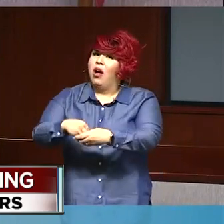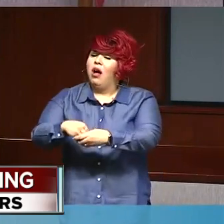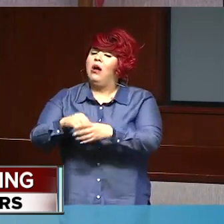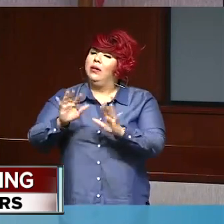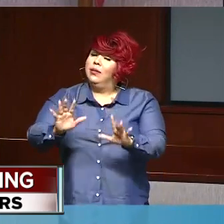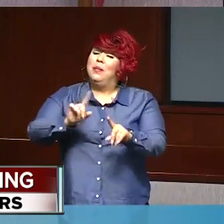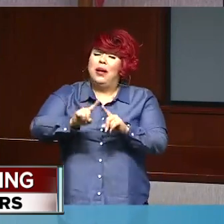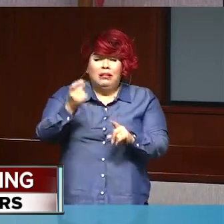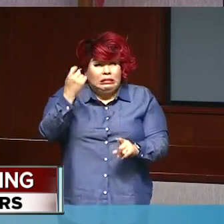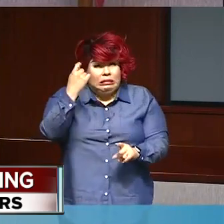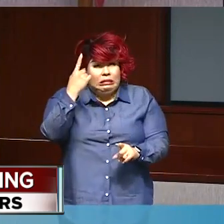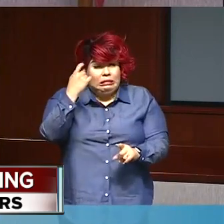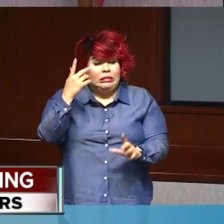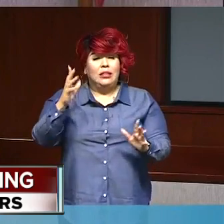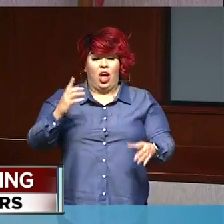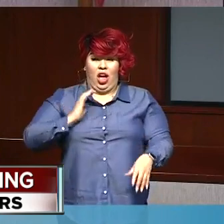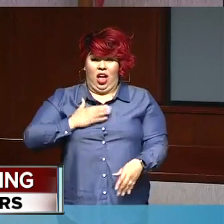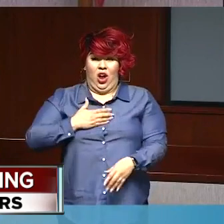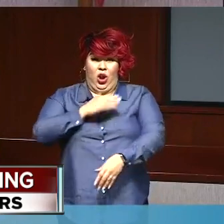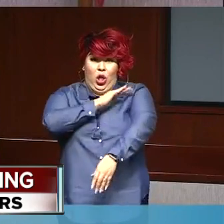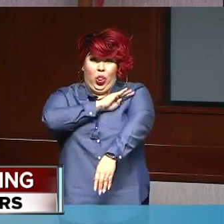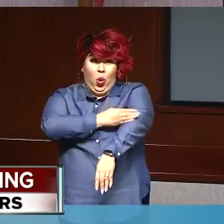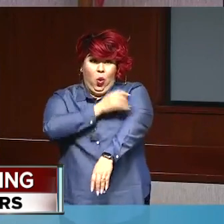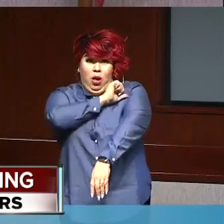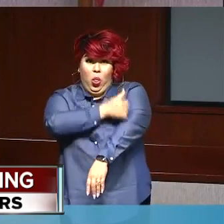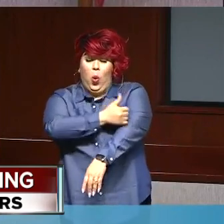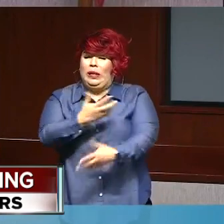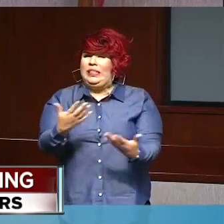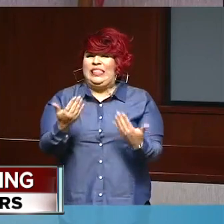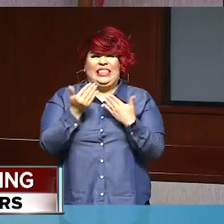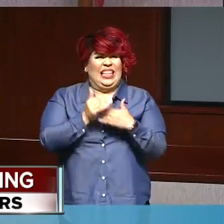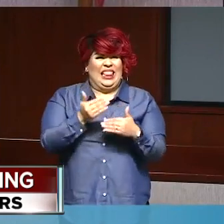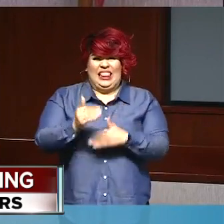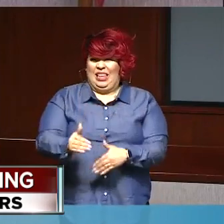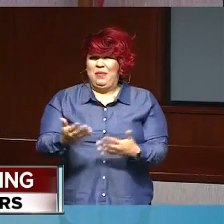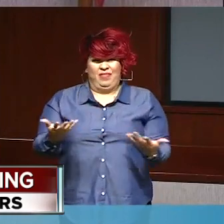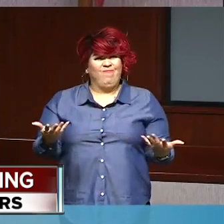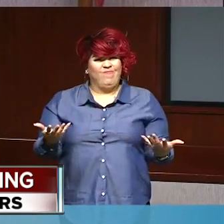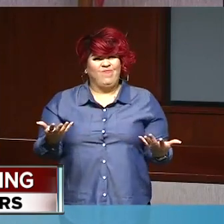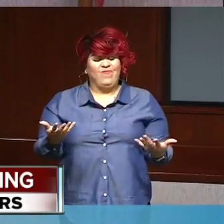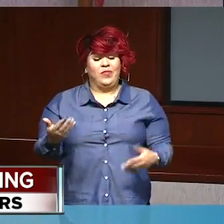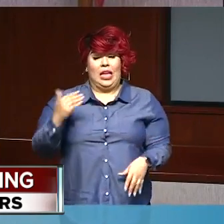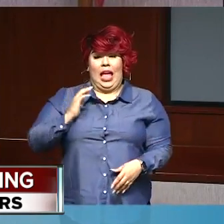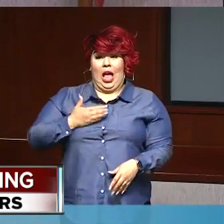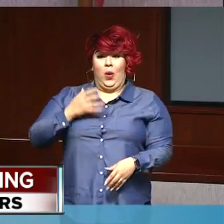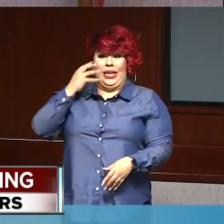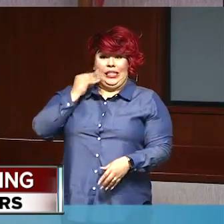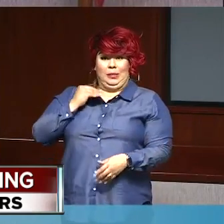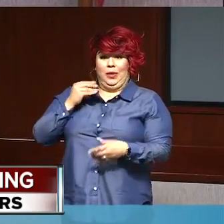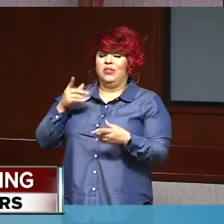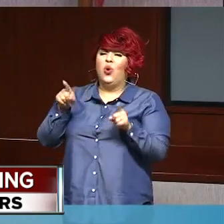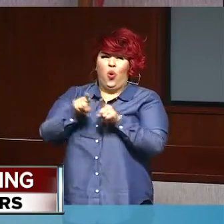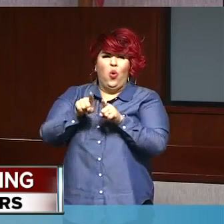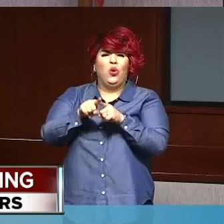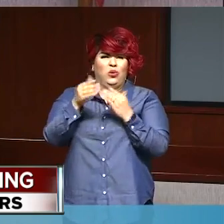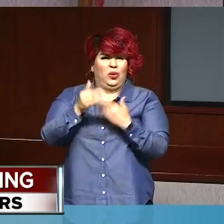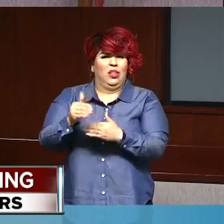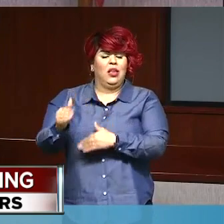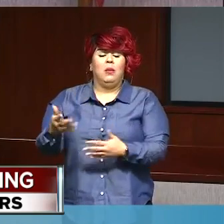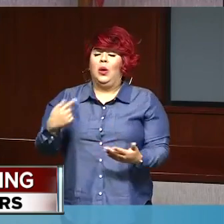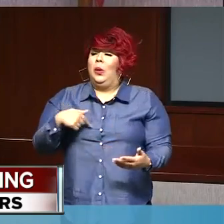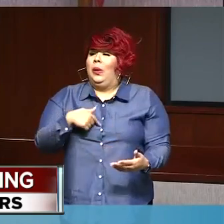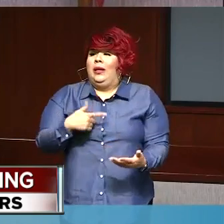important to understand our authority is limited and our experience with skilled nursing facility is also limited, and we're